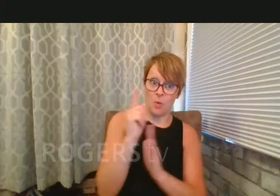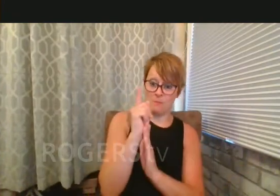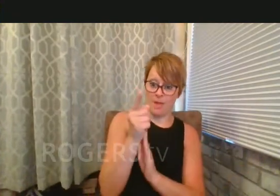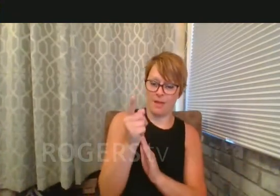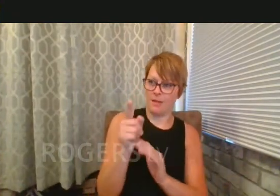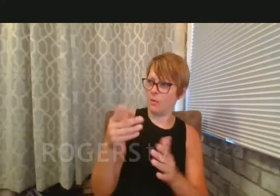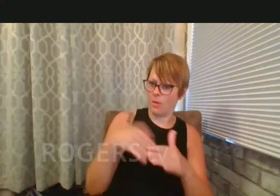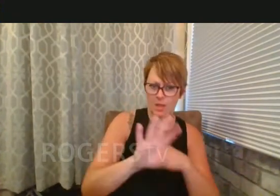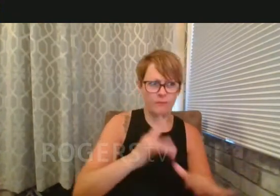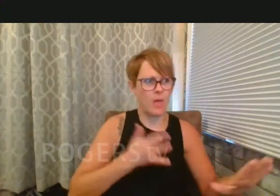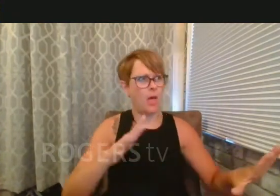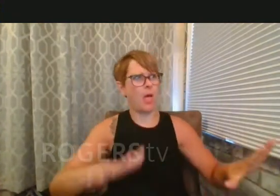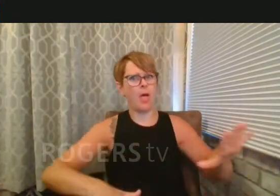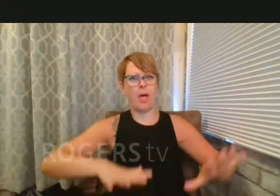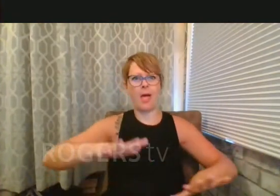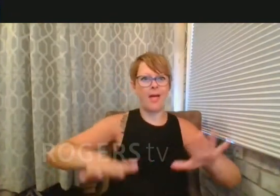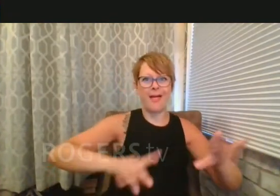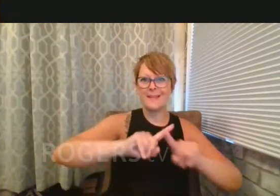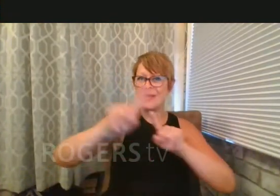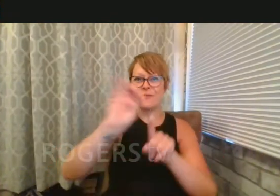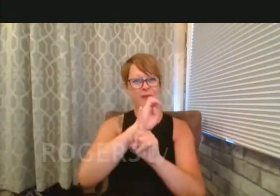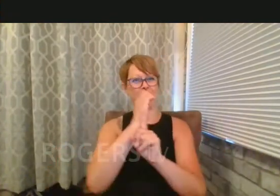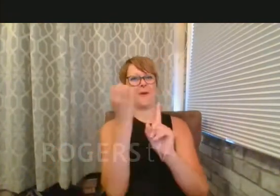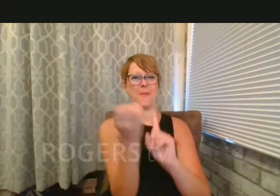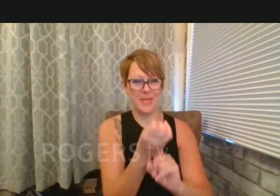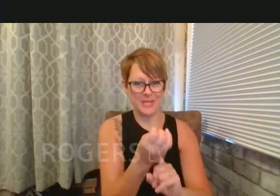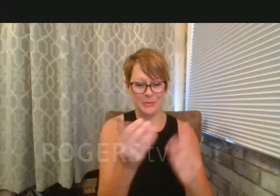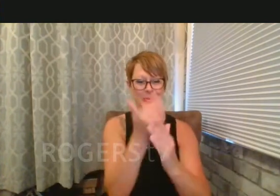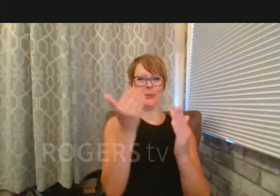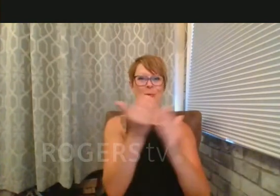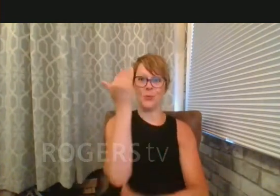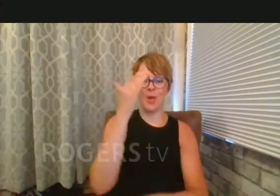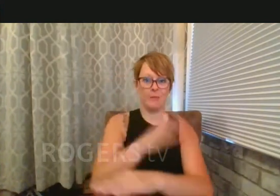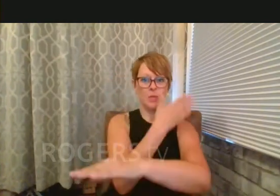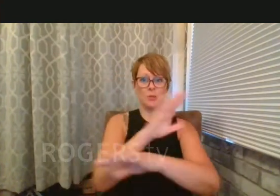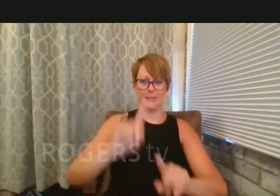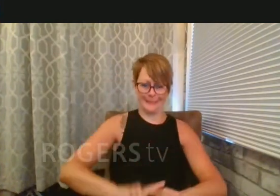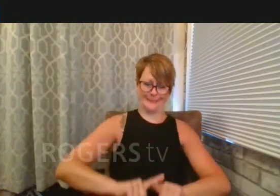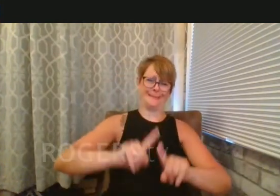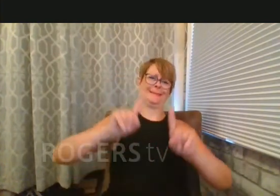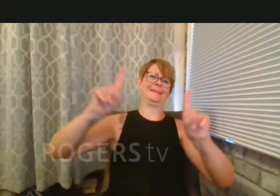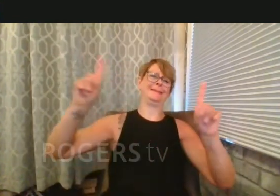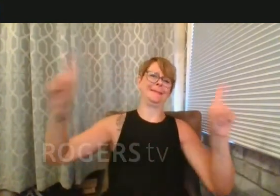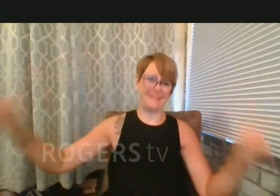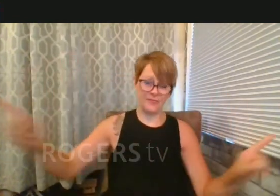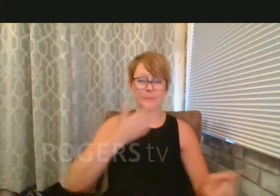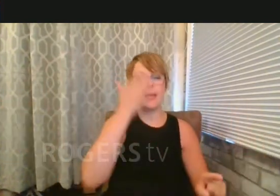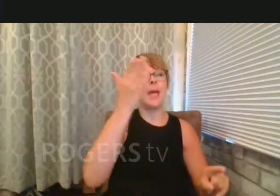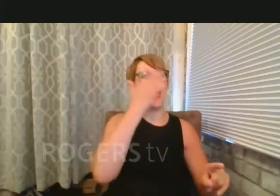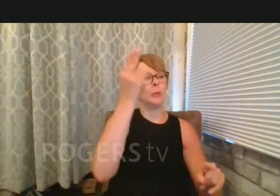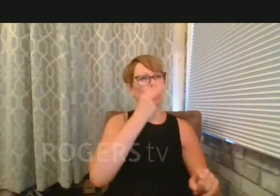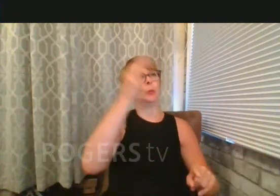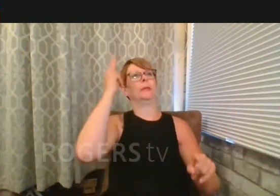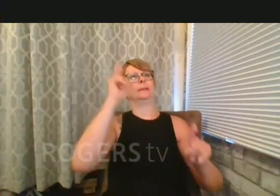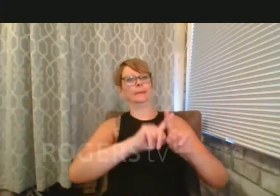almost go to a different environment because the music is completely different to you, the smell is different,